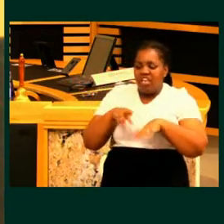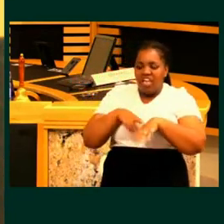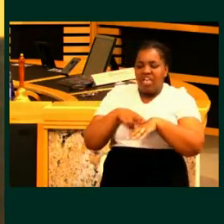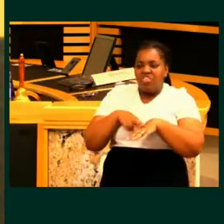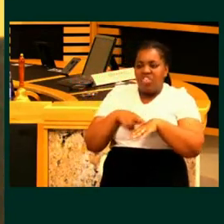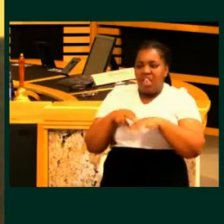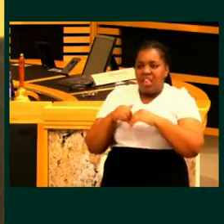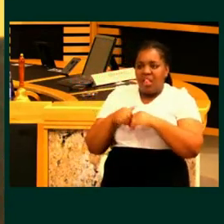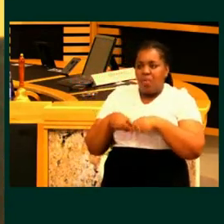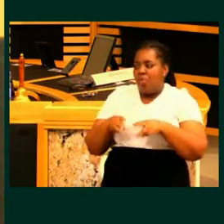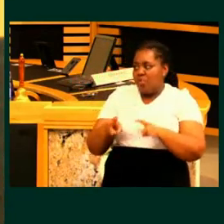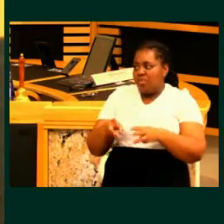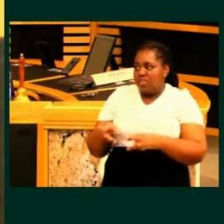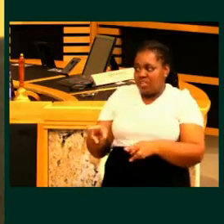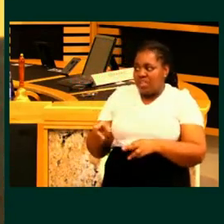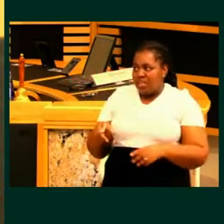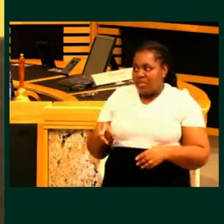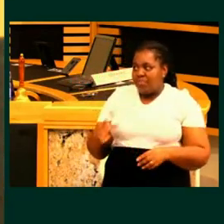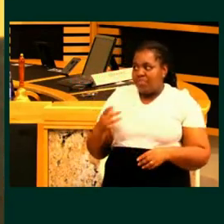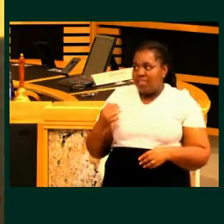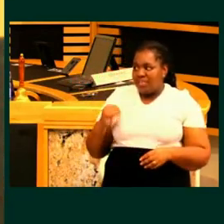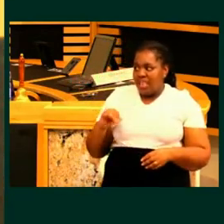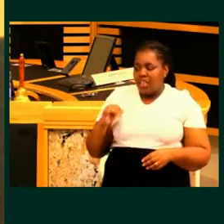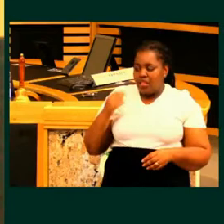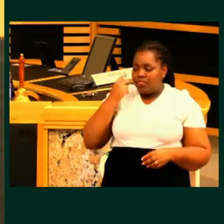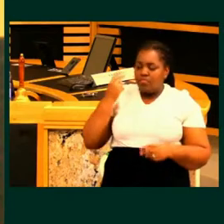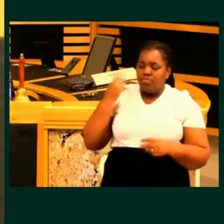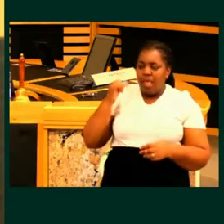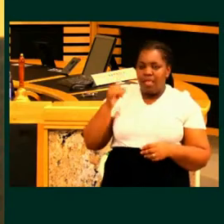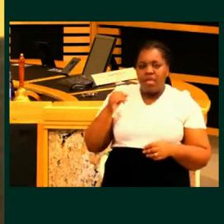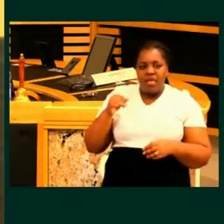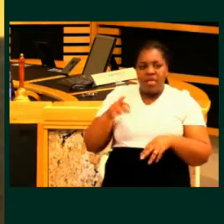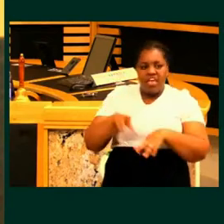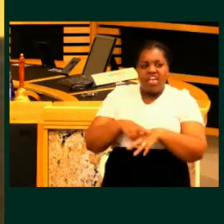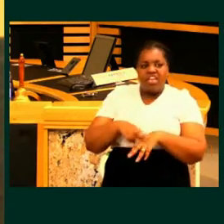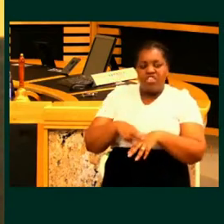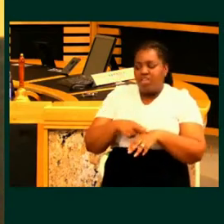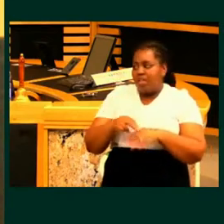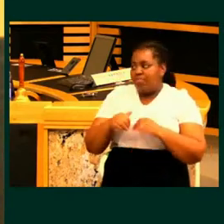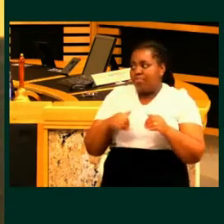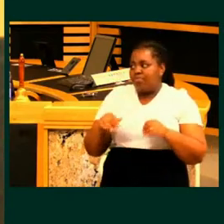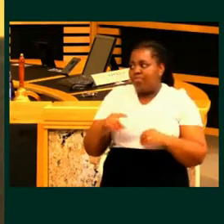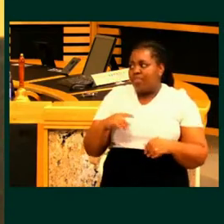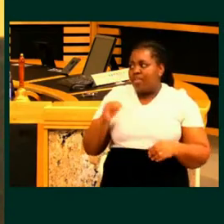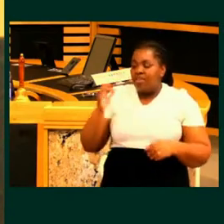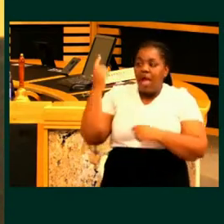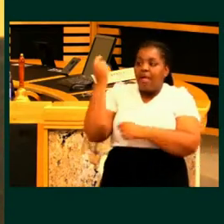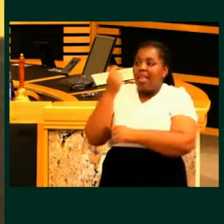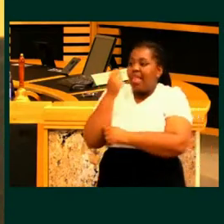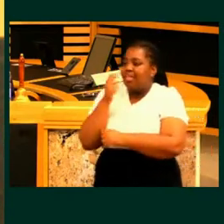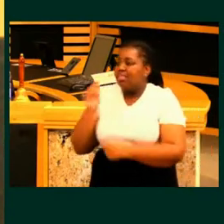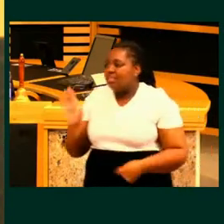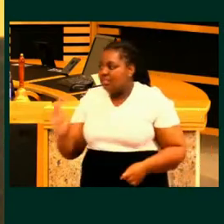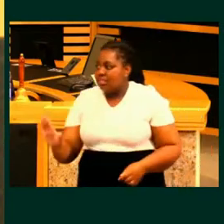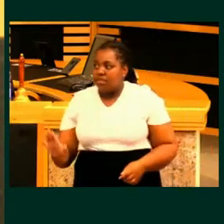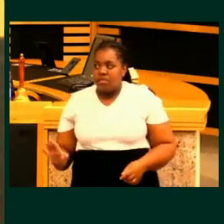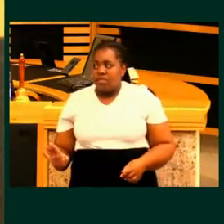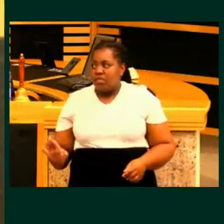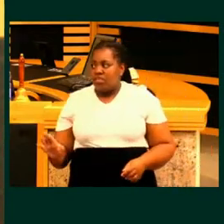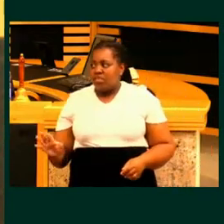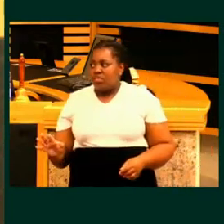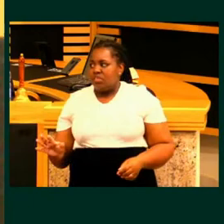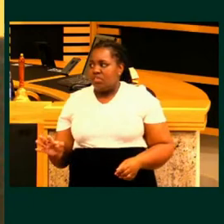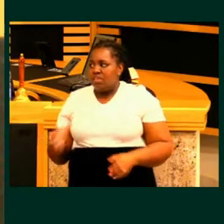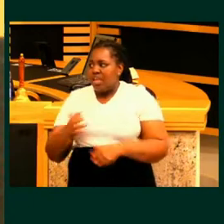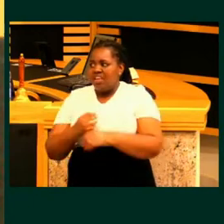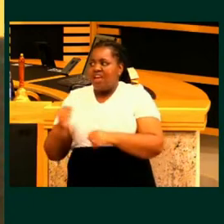patterns roads in the country still reflect racial patterns fear in rural areas we never test